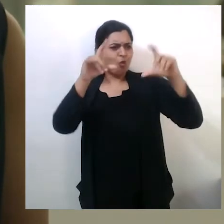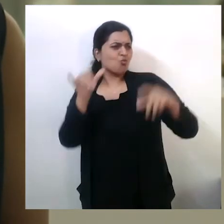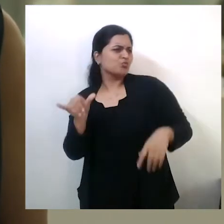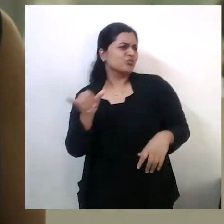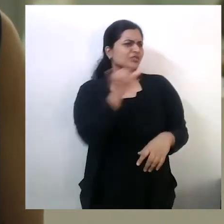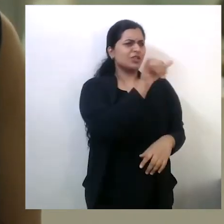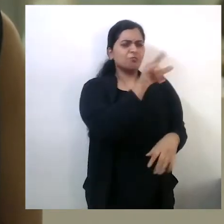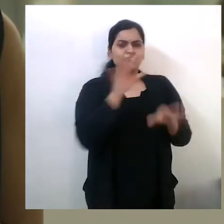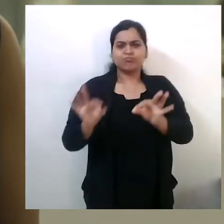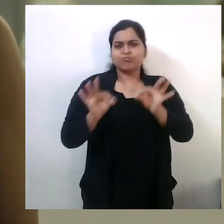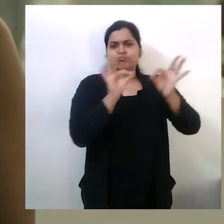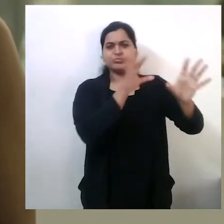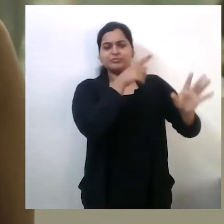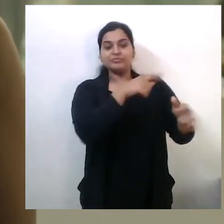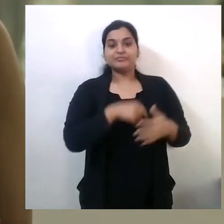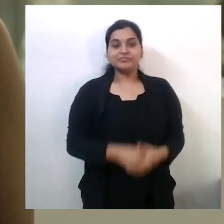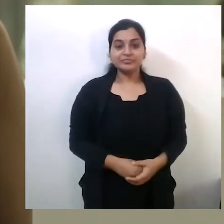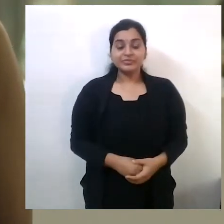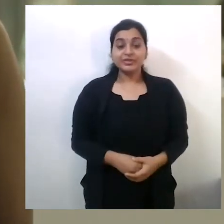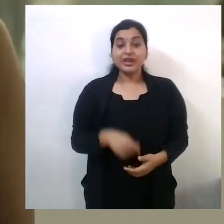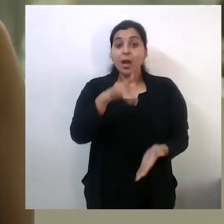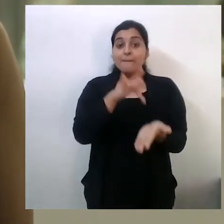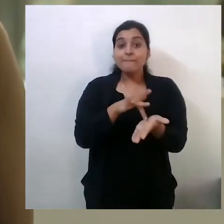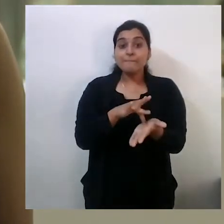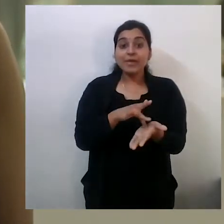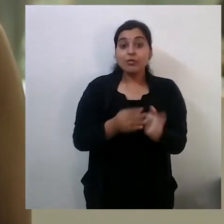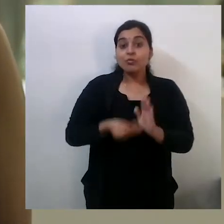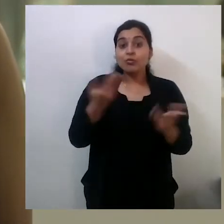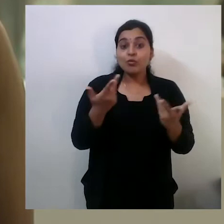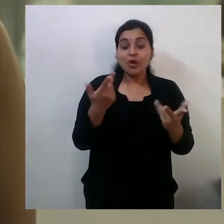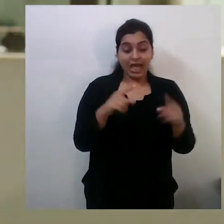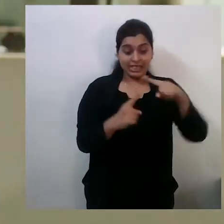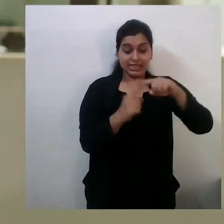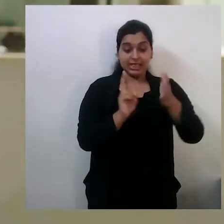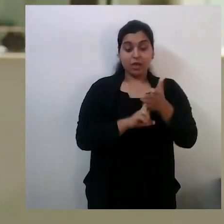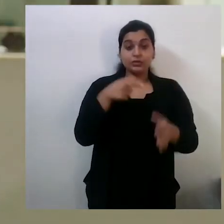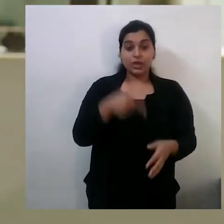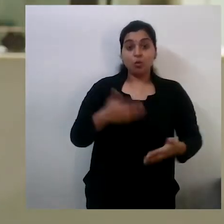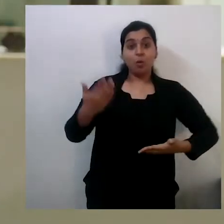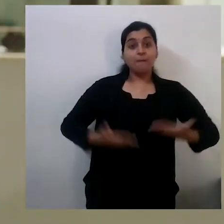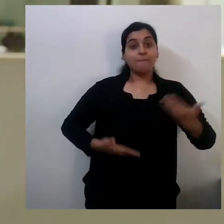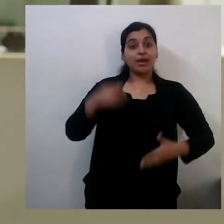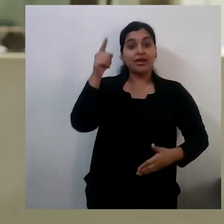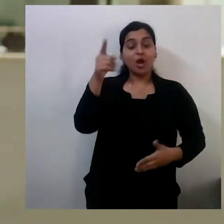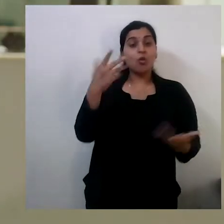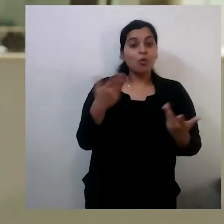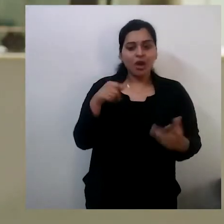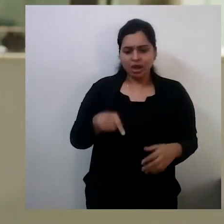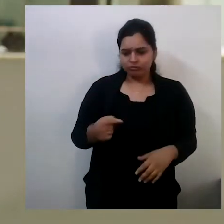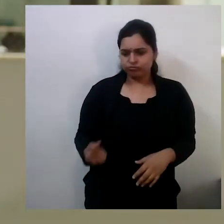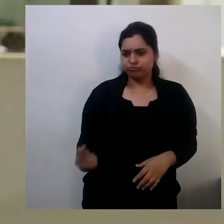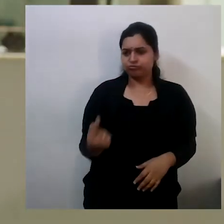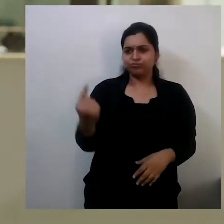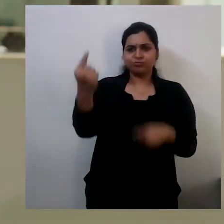is an art form which is also practiced majorly in Tamil Nadu and Bengal. This is because shola pith is made